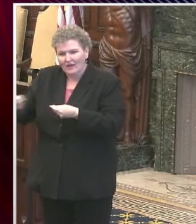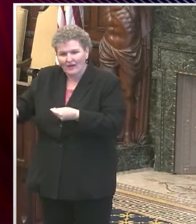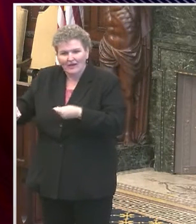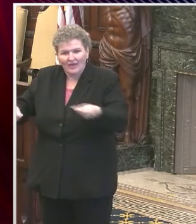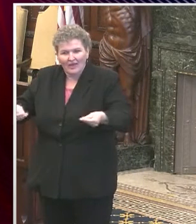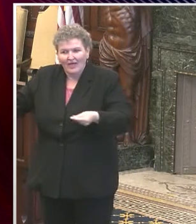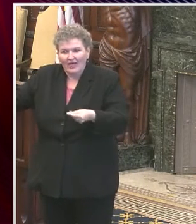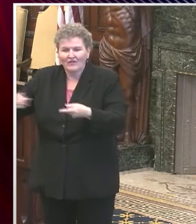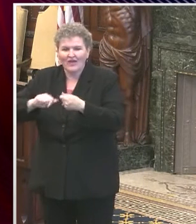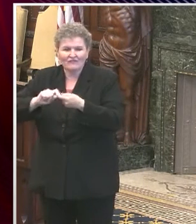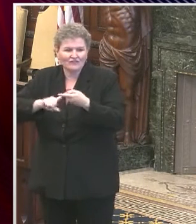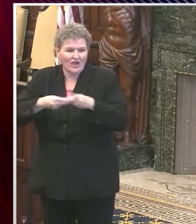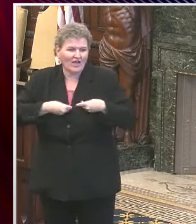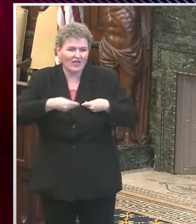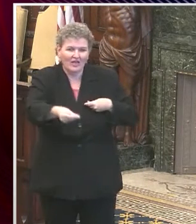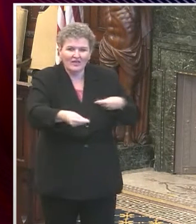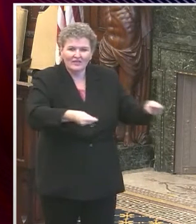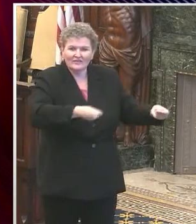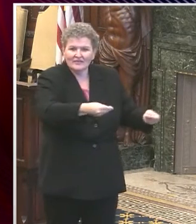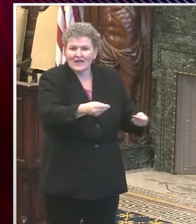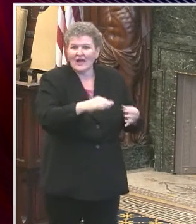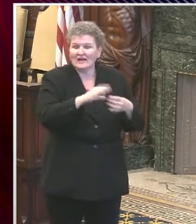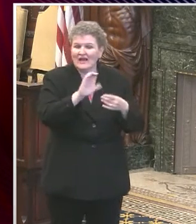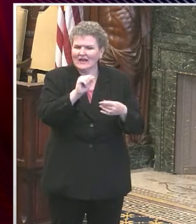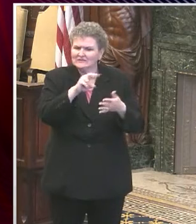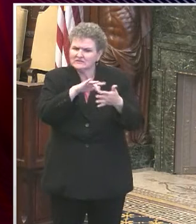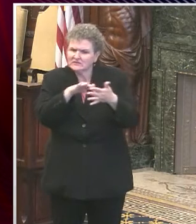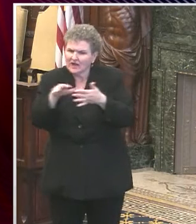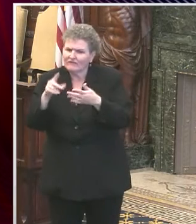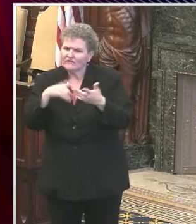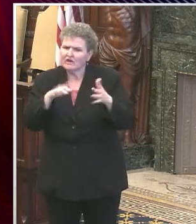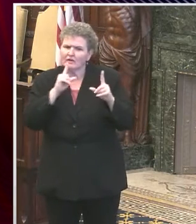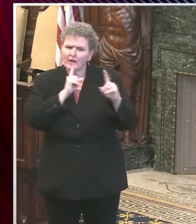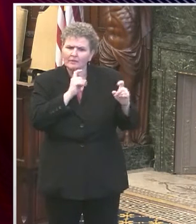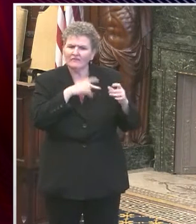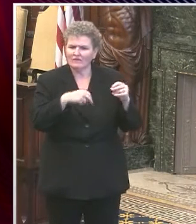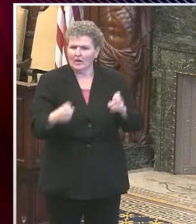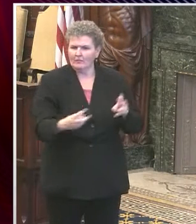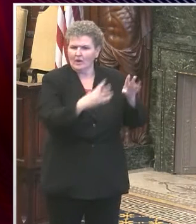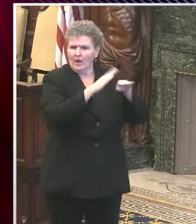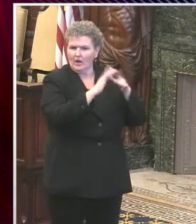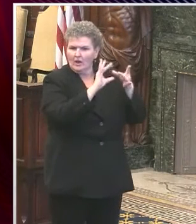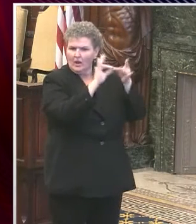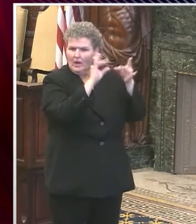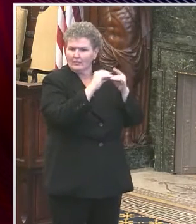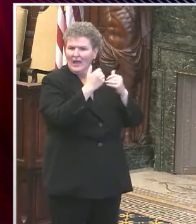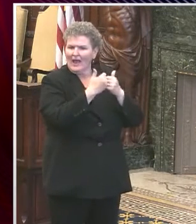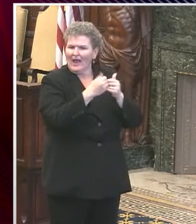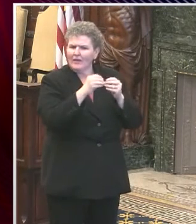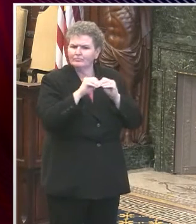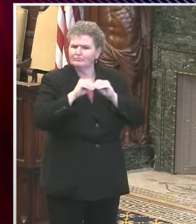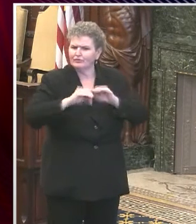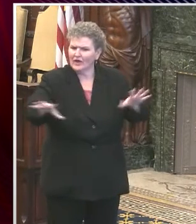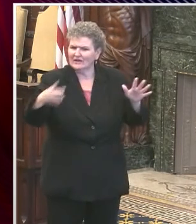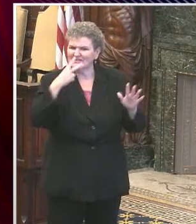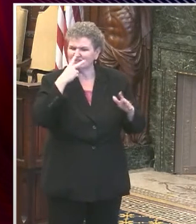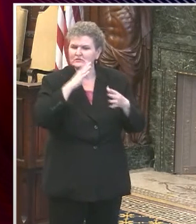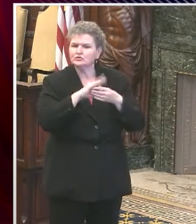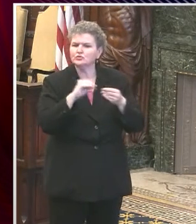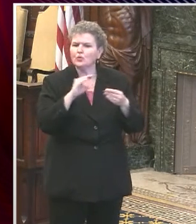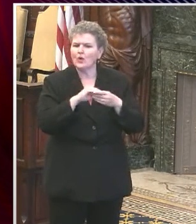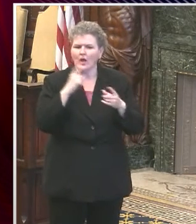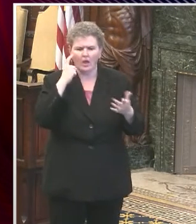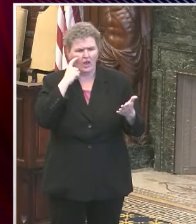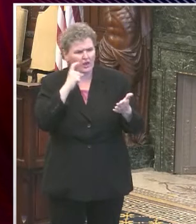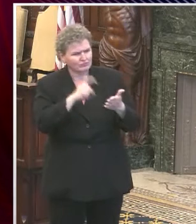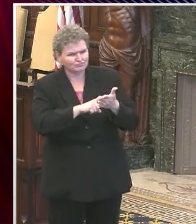be posting case studies from our interviews to illustrate to people how this virus is spreading. Often just telling a story can give people a picture that numbers